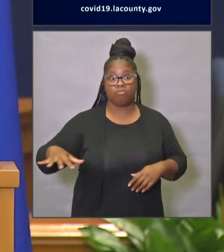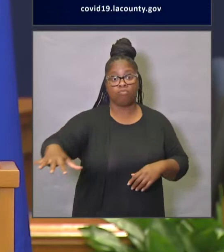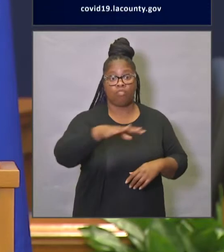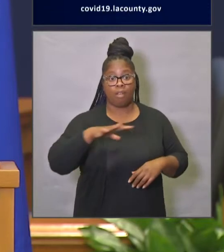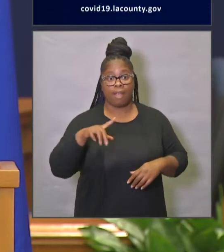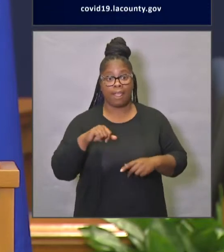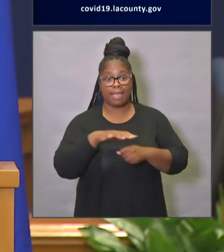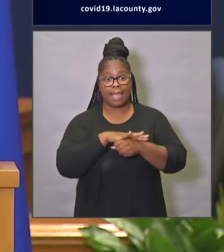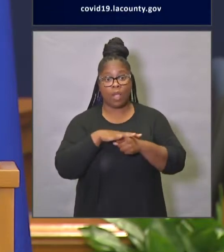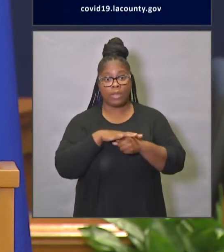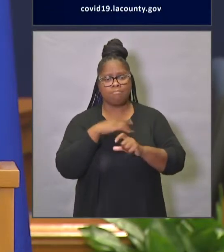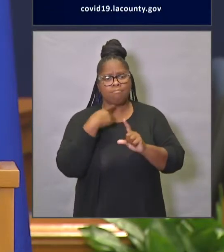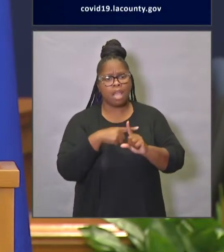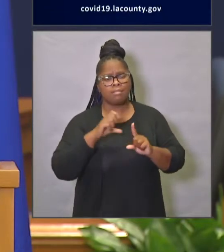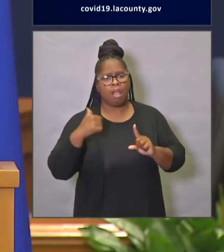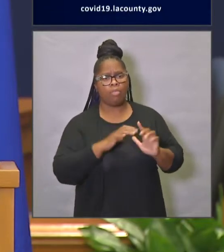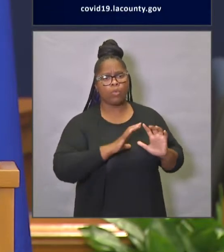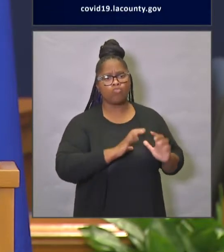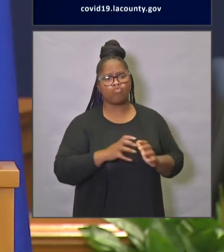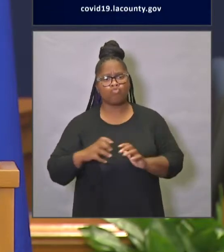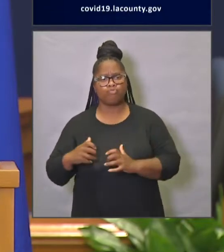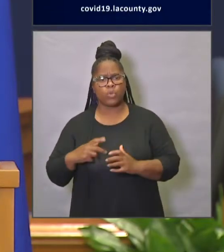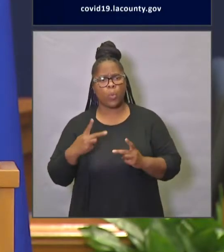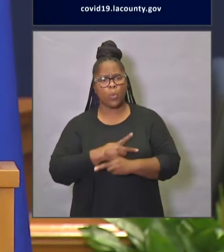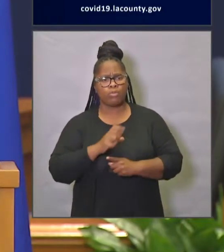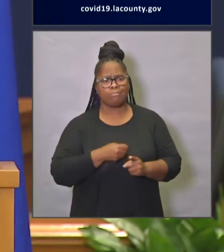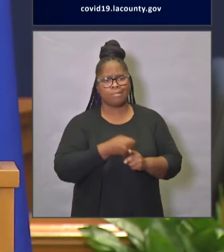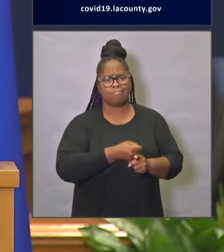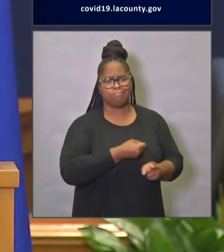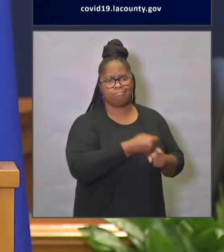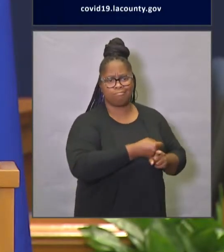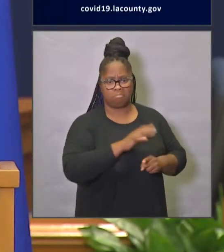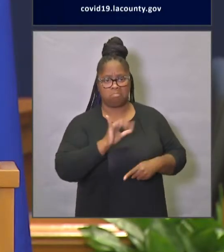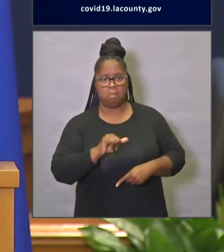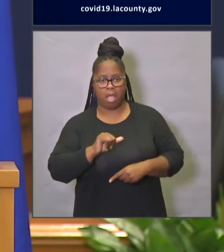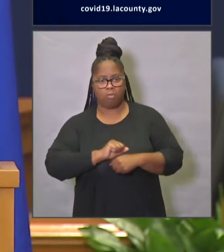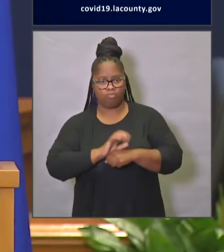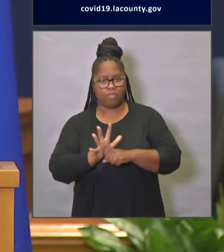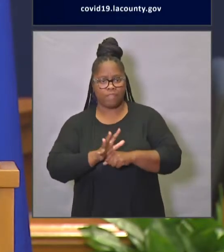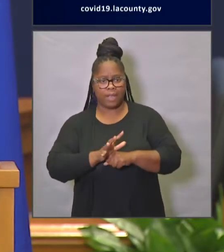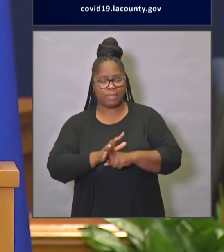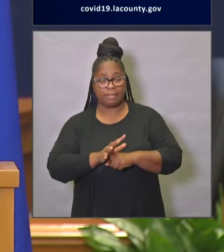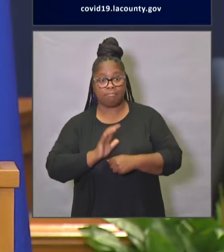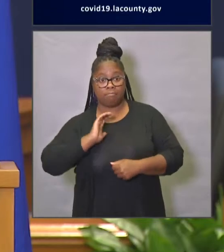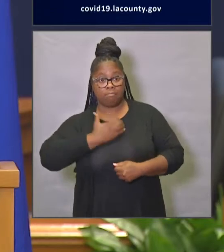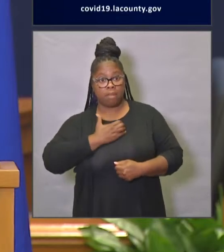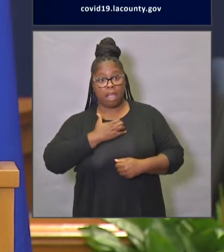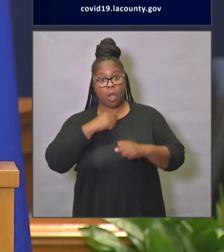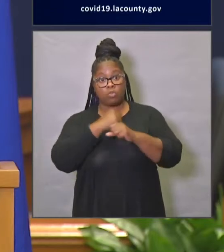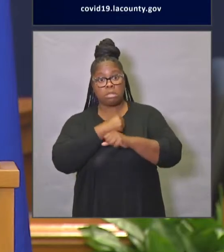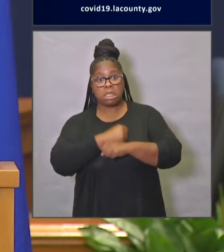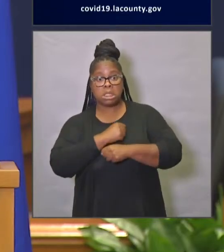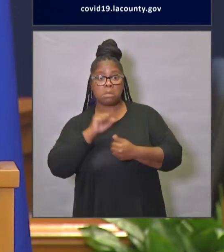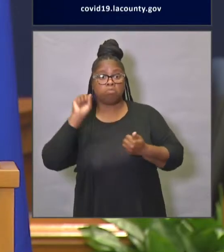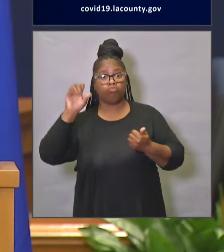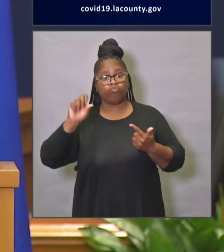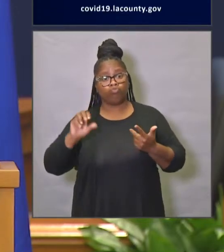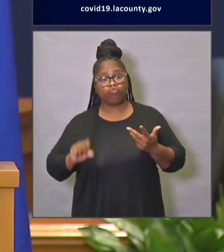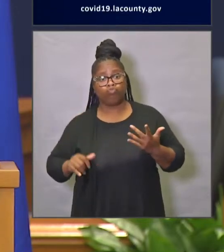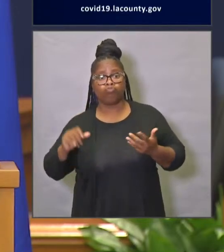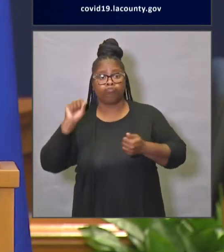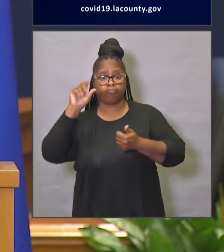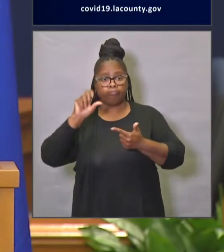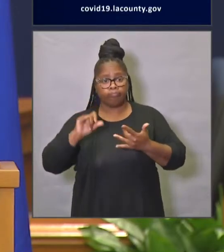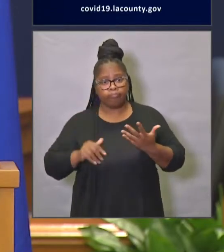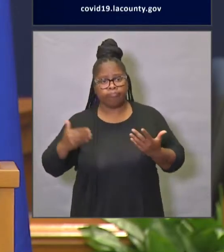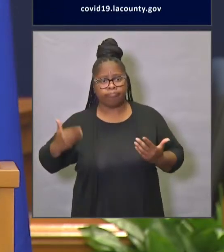also in groups that are disproportionately impacted by the virus. I present these data often because this information is what